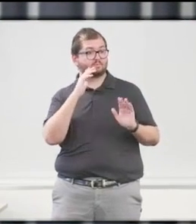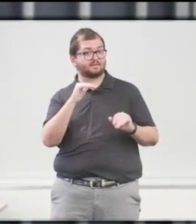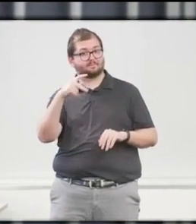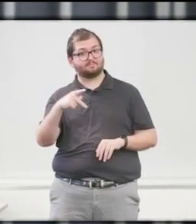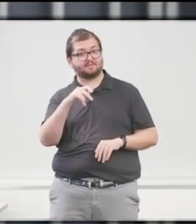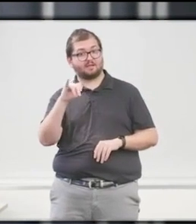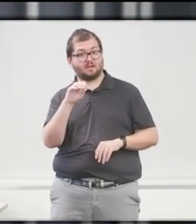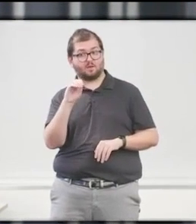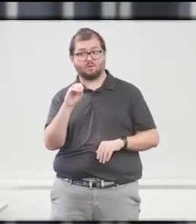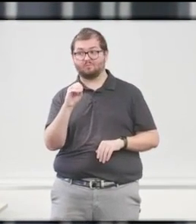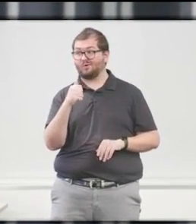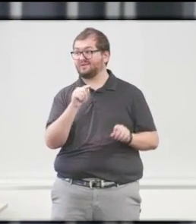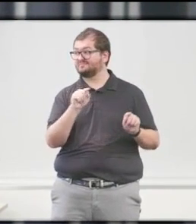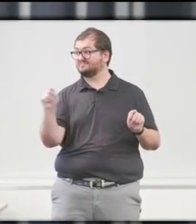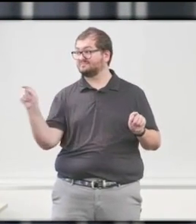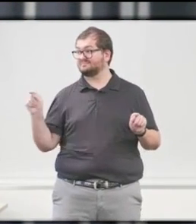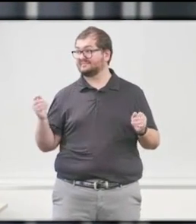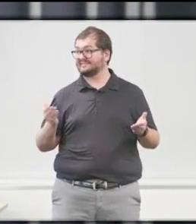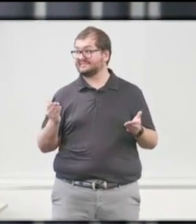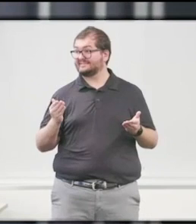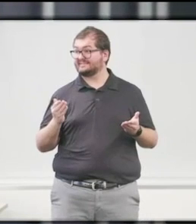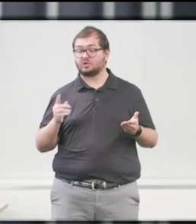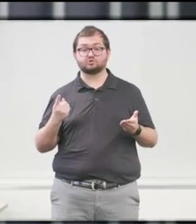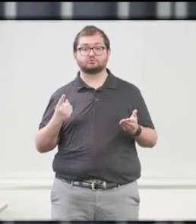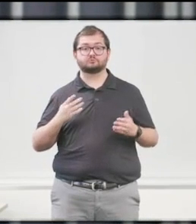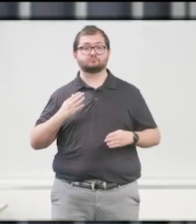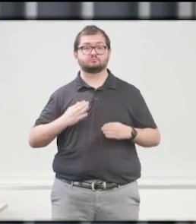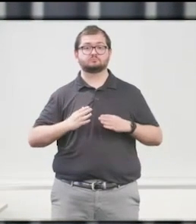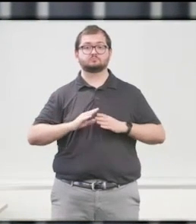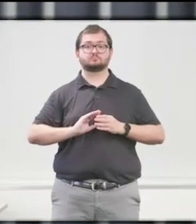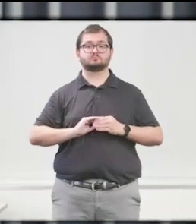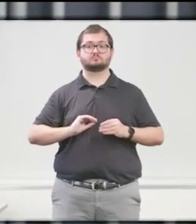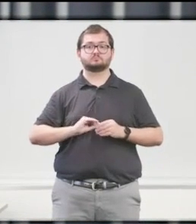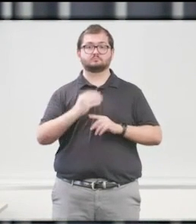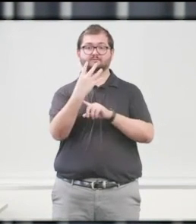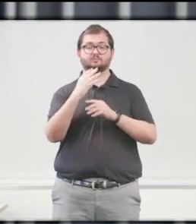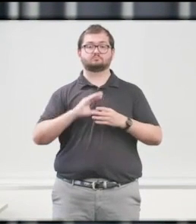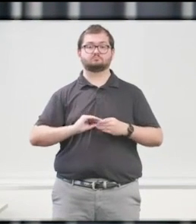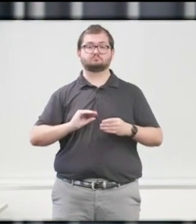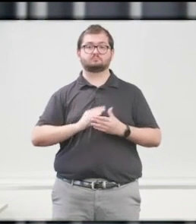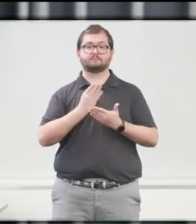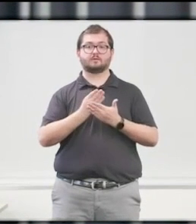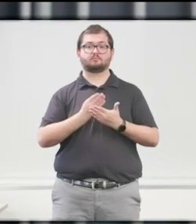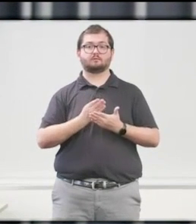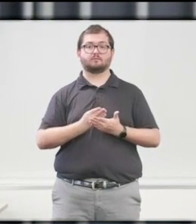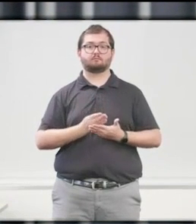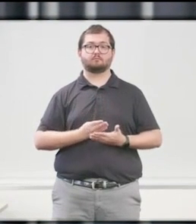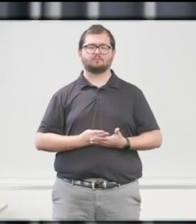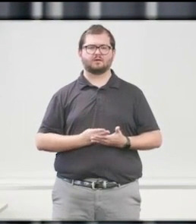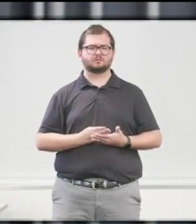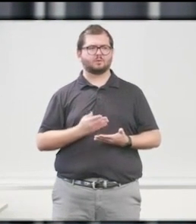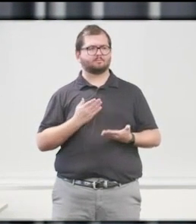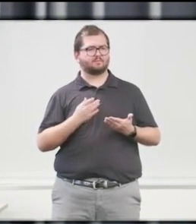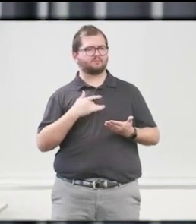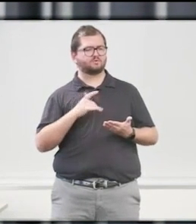organization represented here today, are you just a robot in front of the camera, just given the facts and the facts only? Or is there a time for compassion,